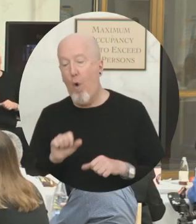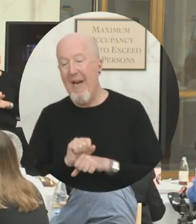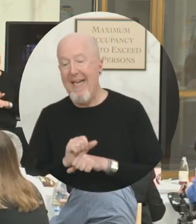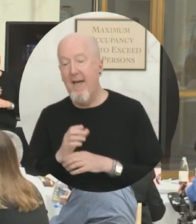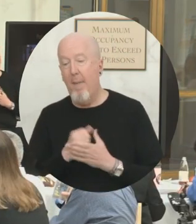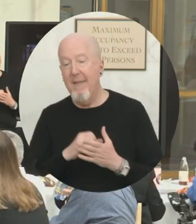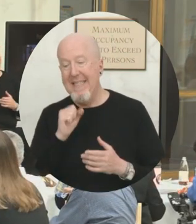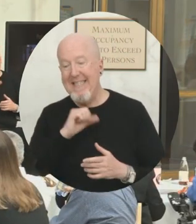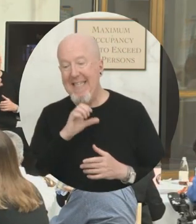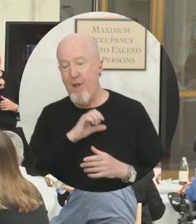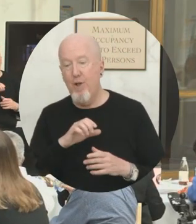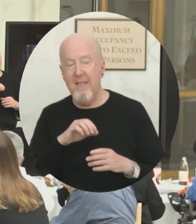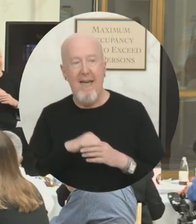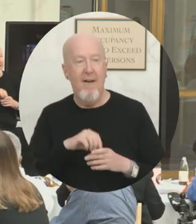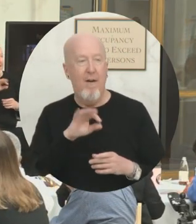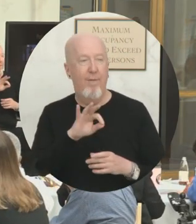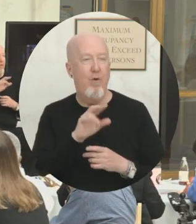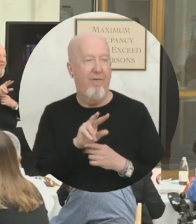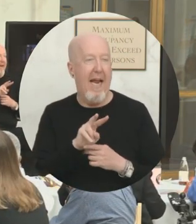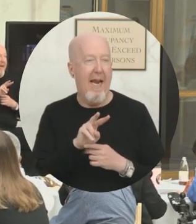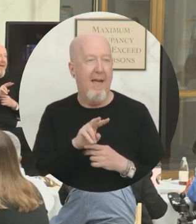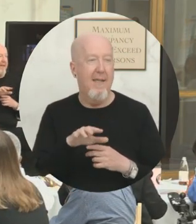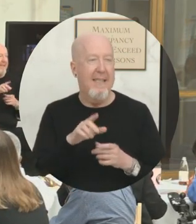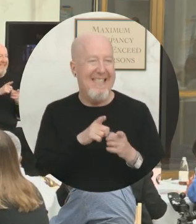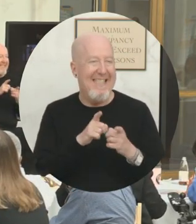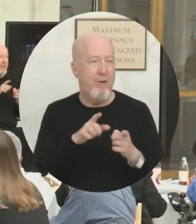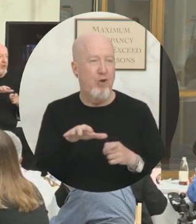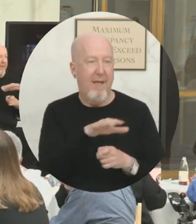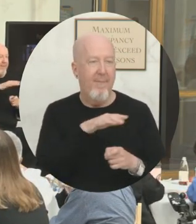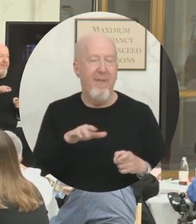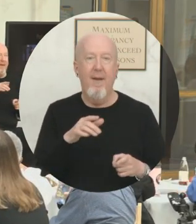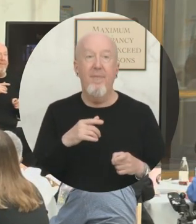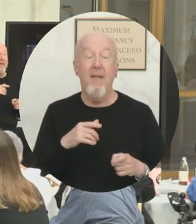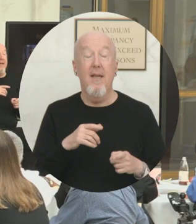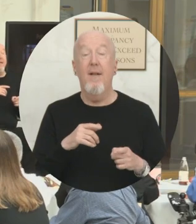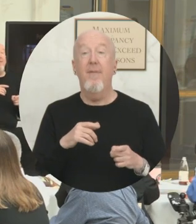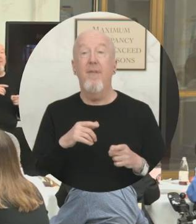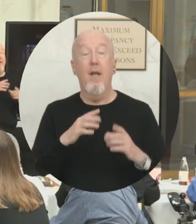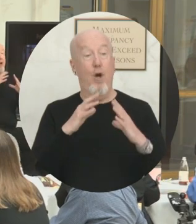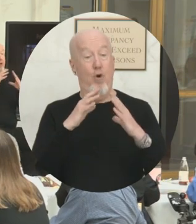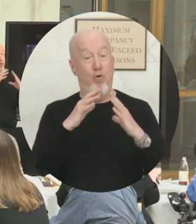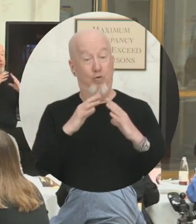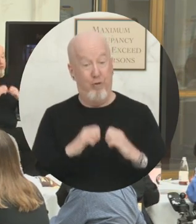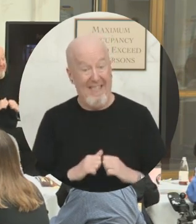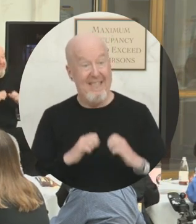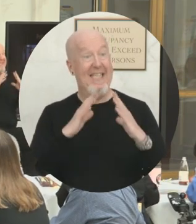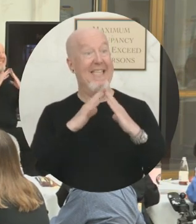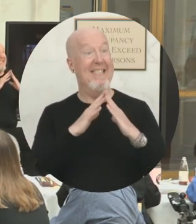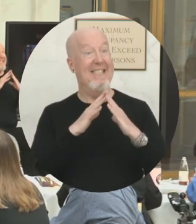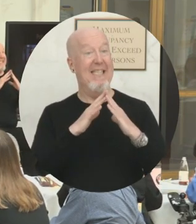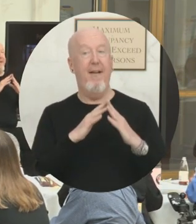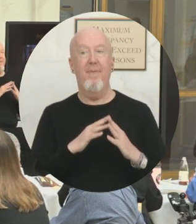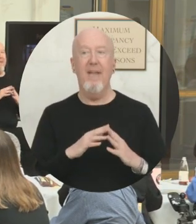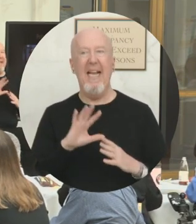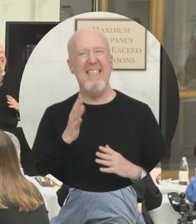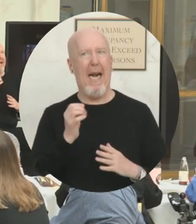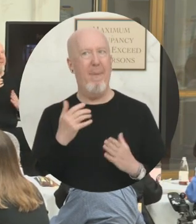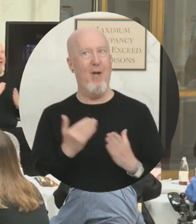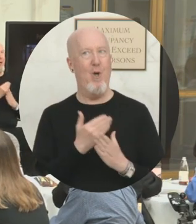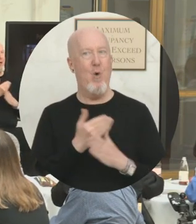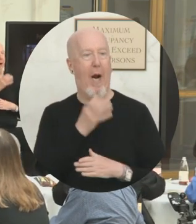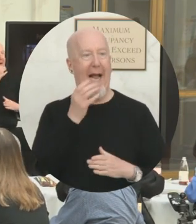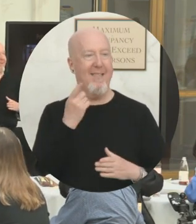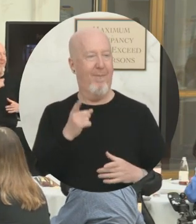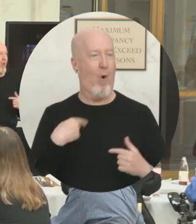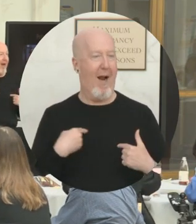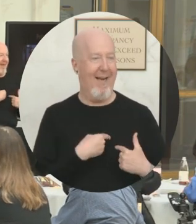district, youth programs, real estate. So we do a little bit of everything. Resiliency is kind of new to us. And